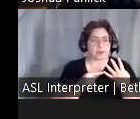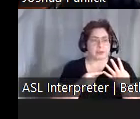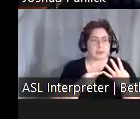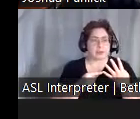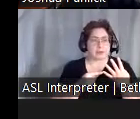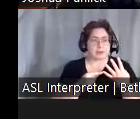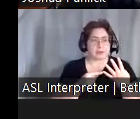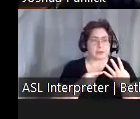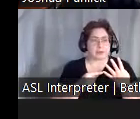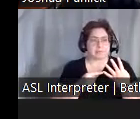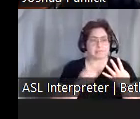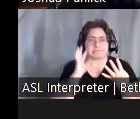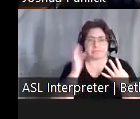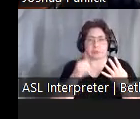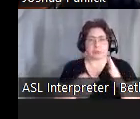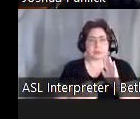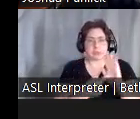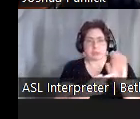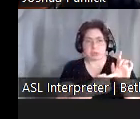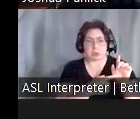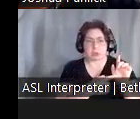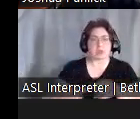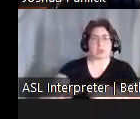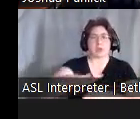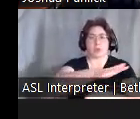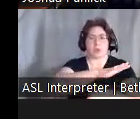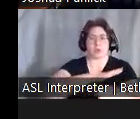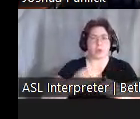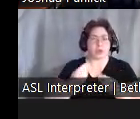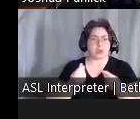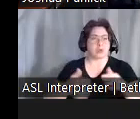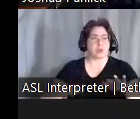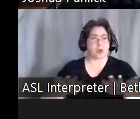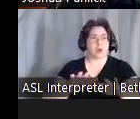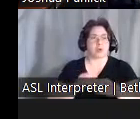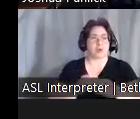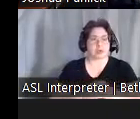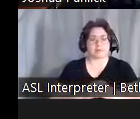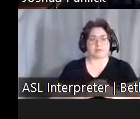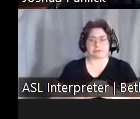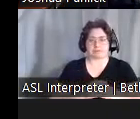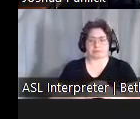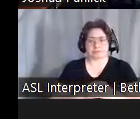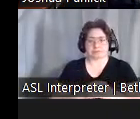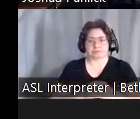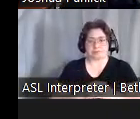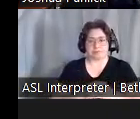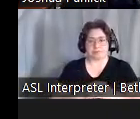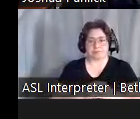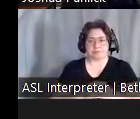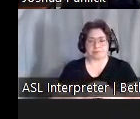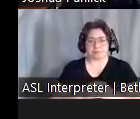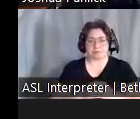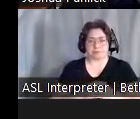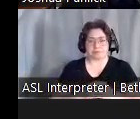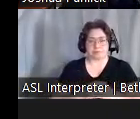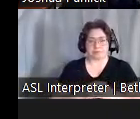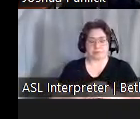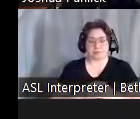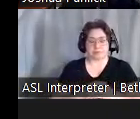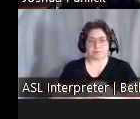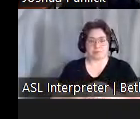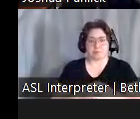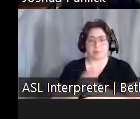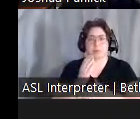resilience treatment across our property. And some of